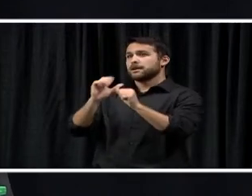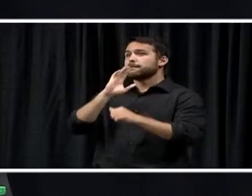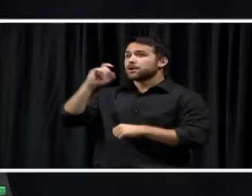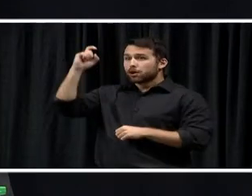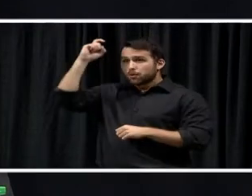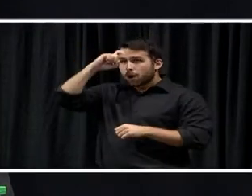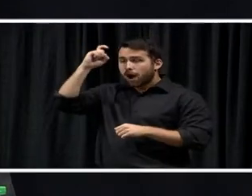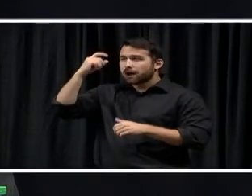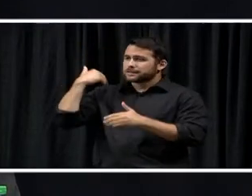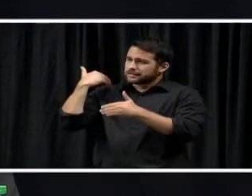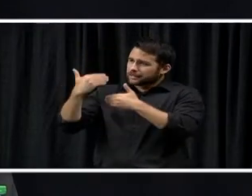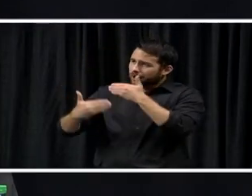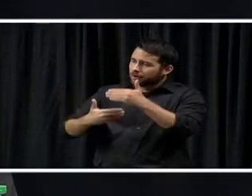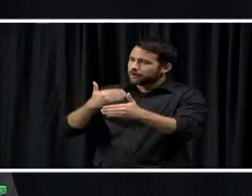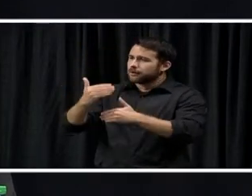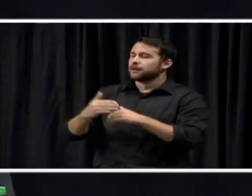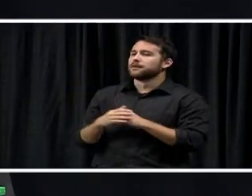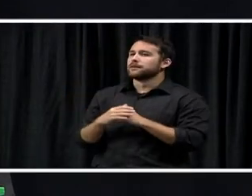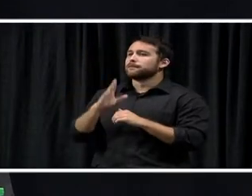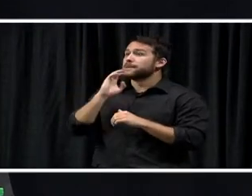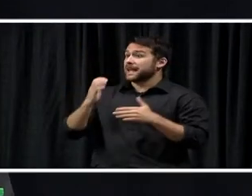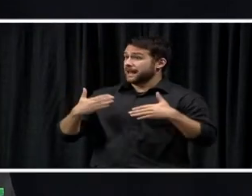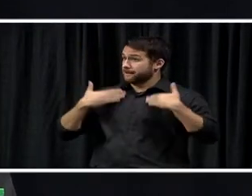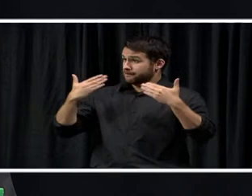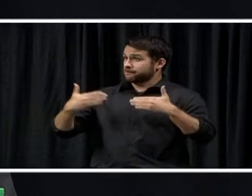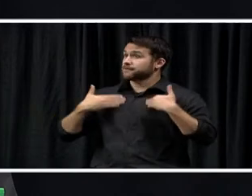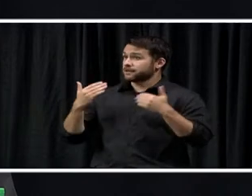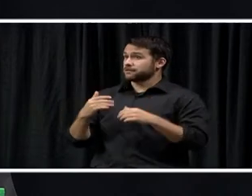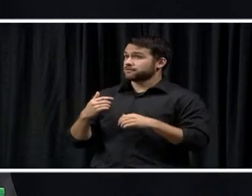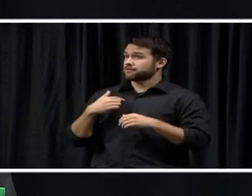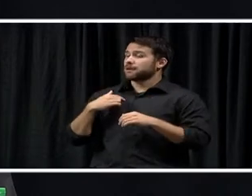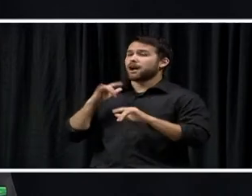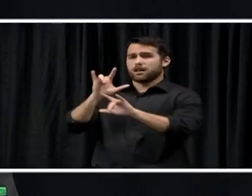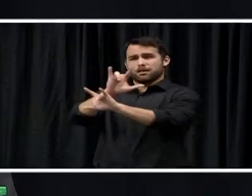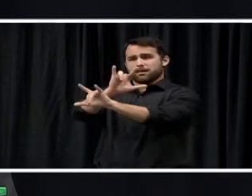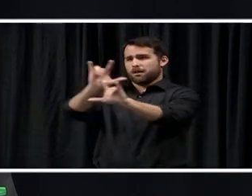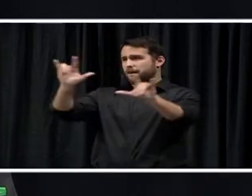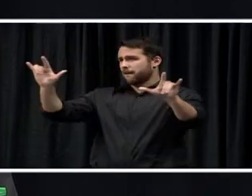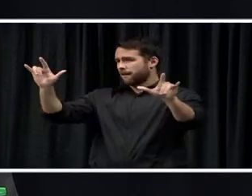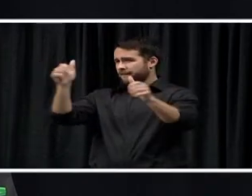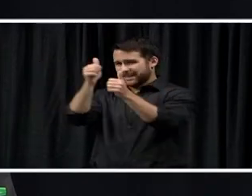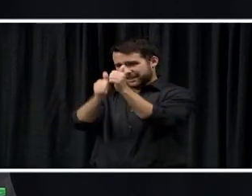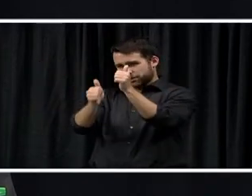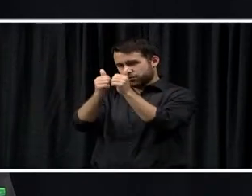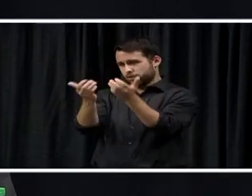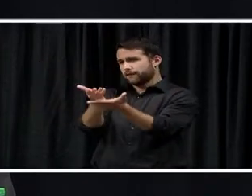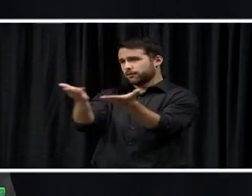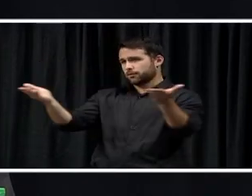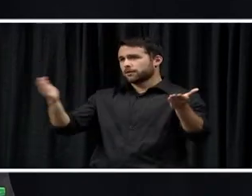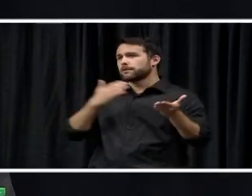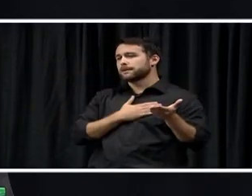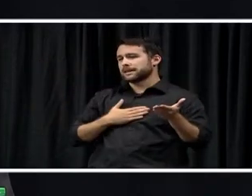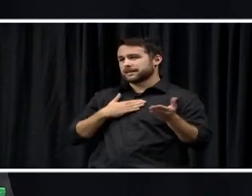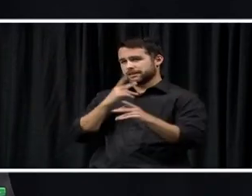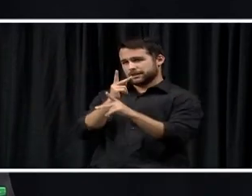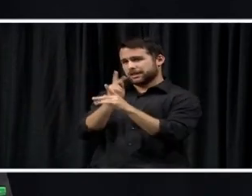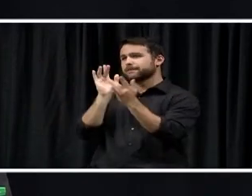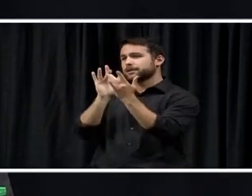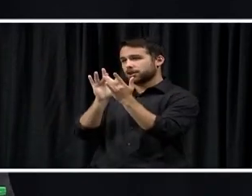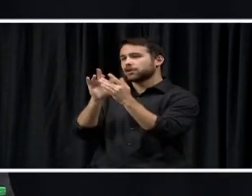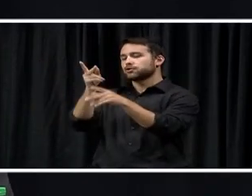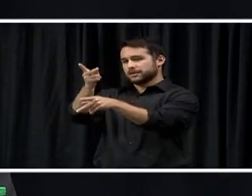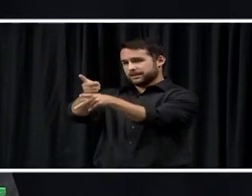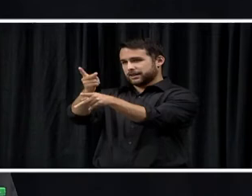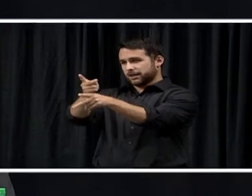to be kind, to be happy. I love each and every one of you. Please keep in touch and take care.